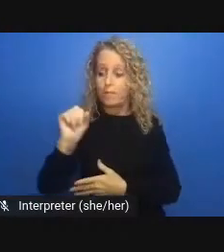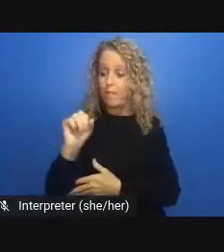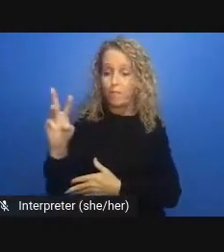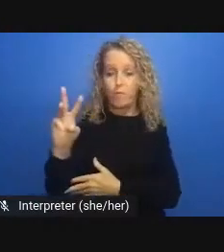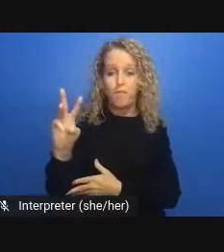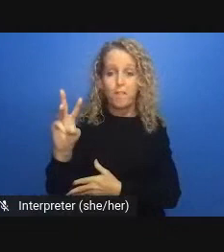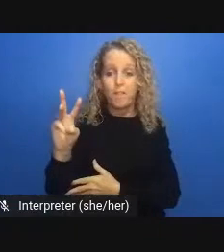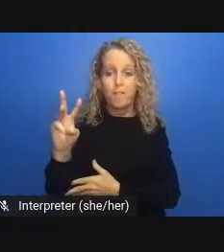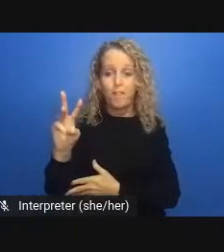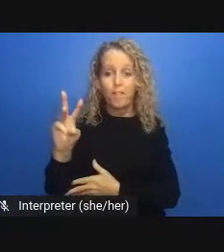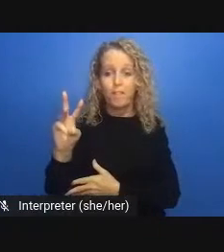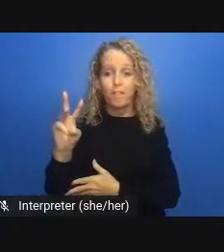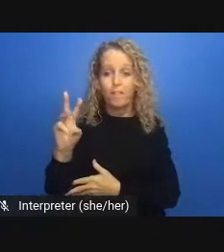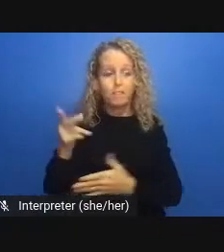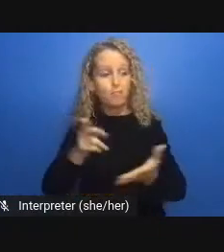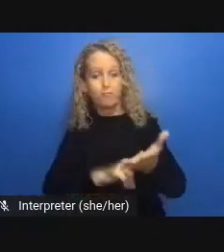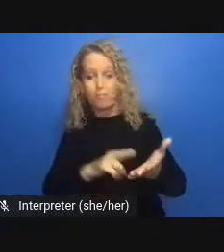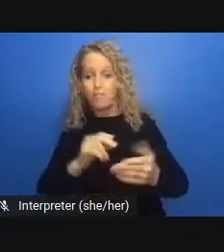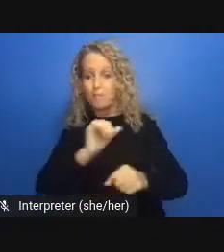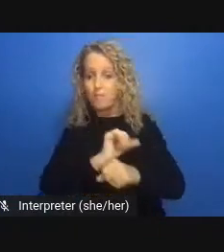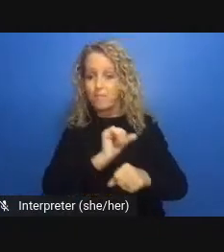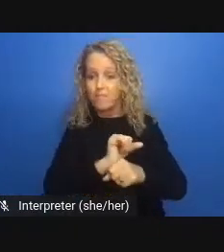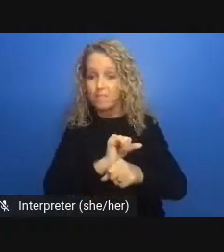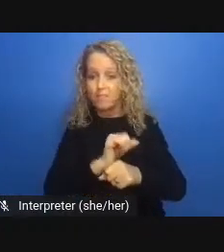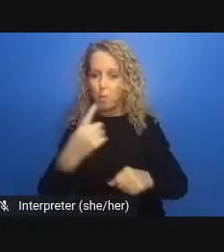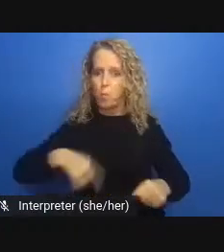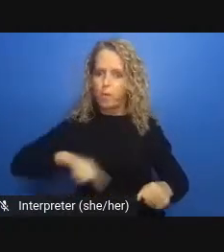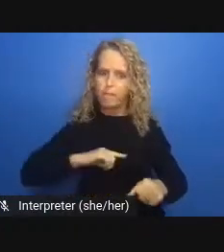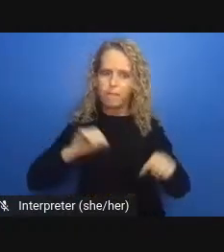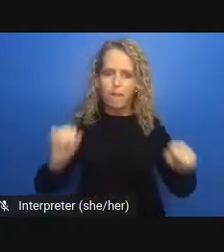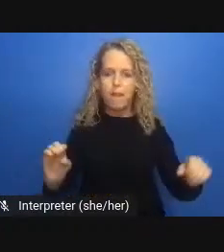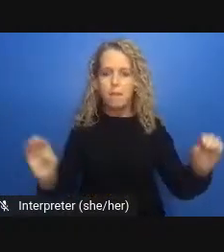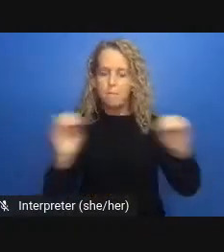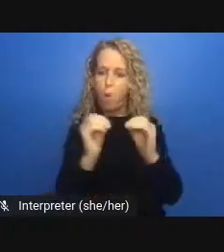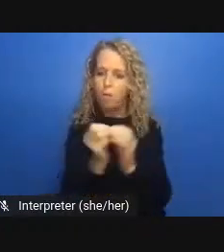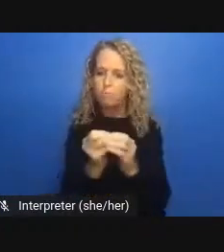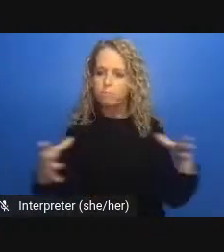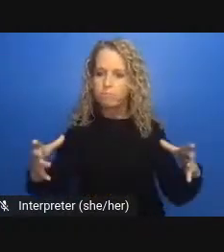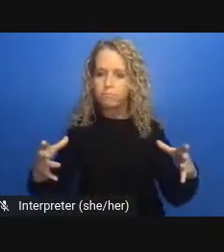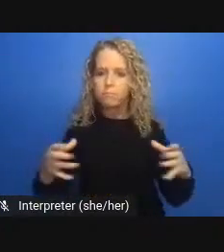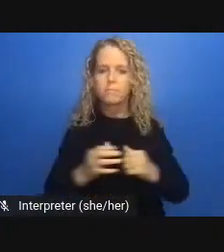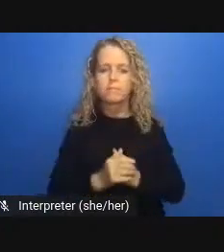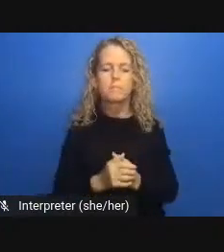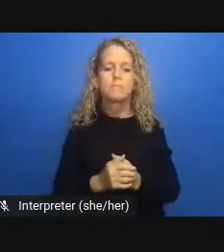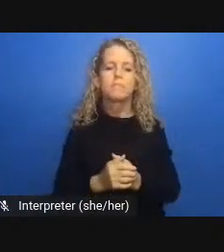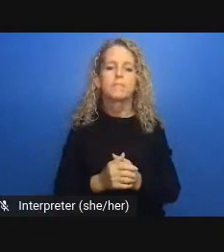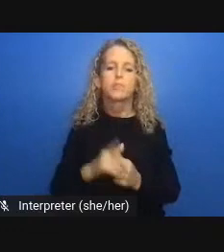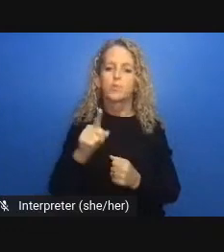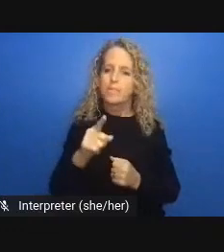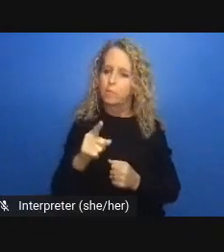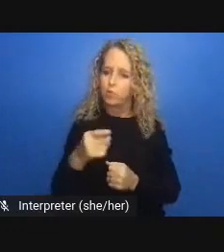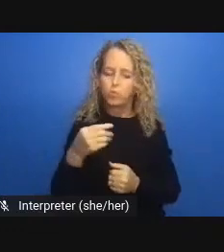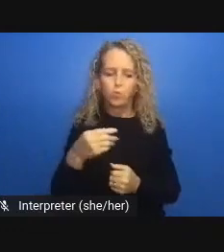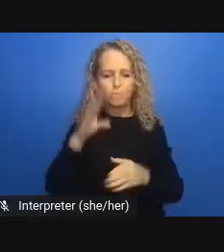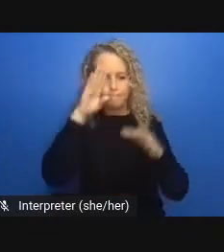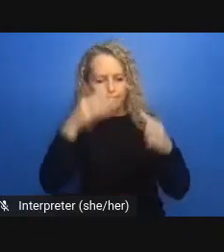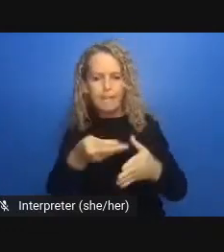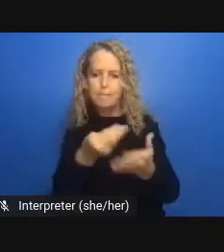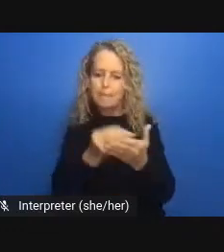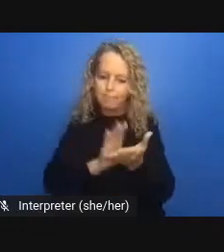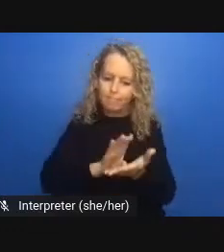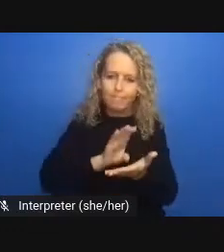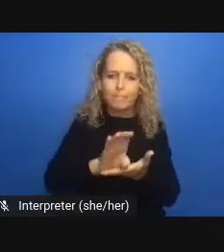we can really build on. So how do we get there? We need to invest in capacity, we need to increase funding